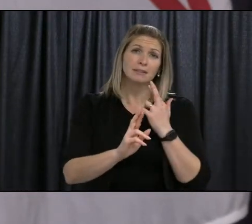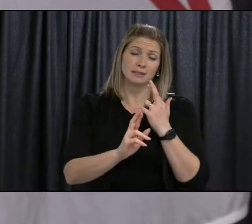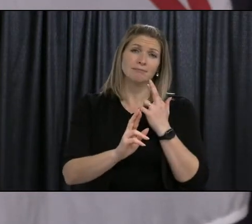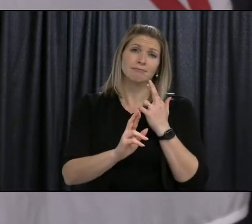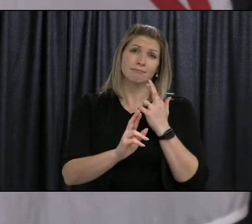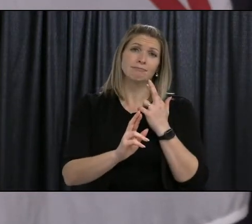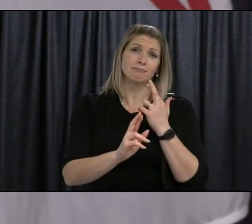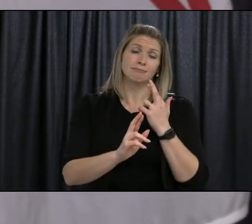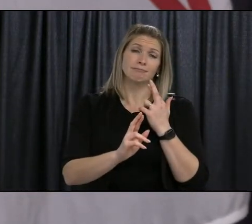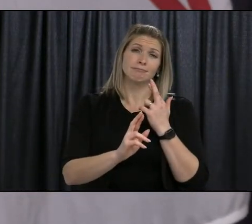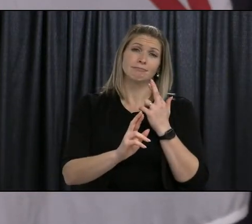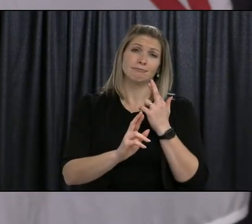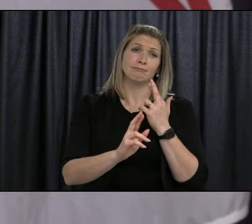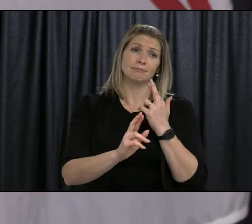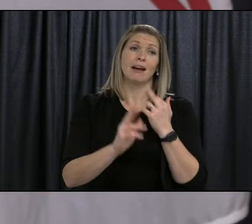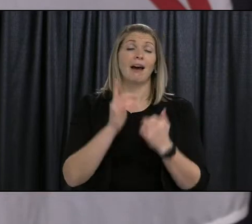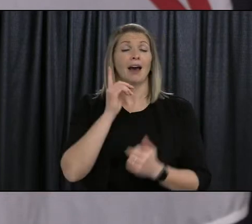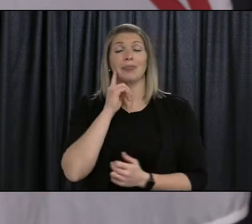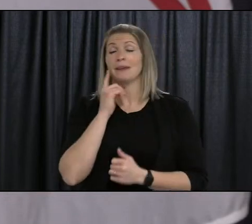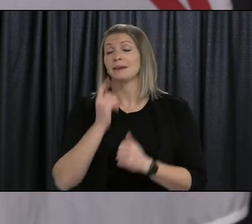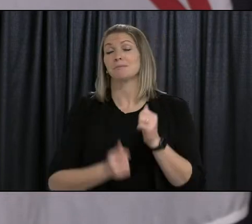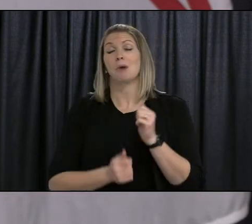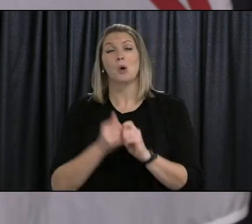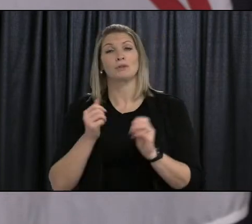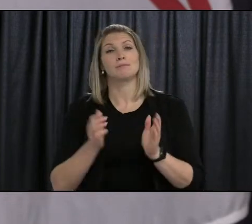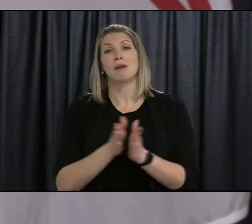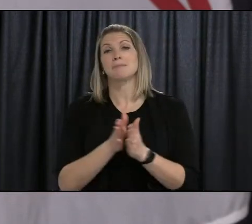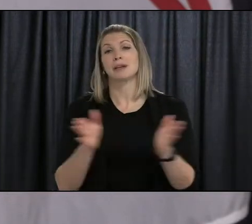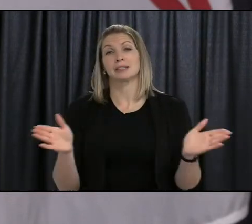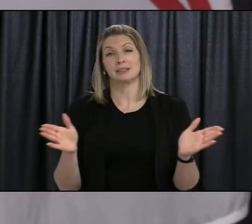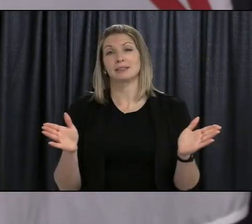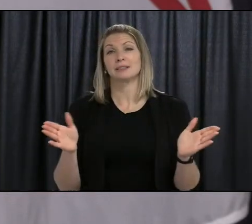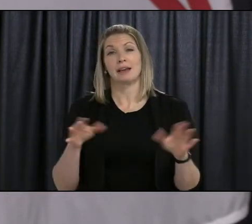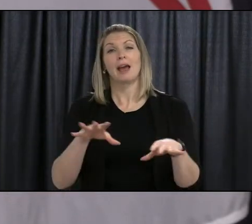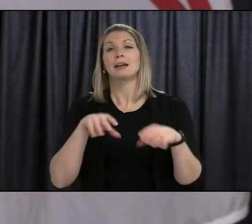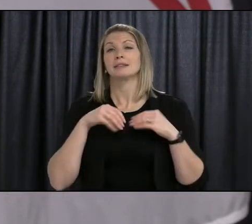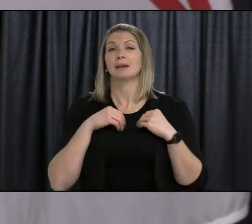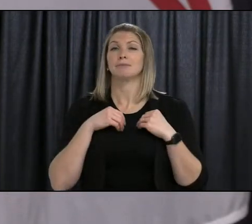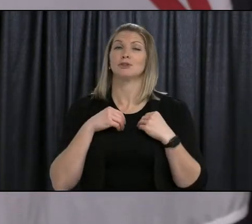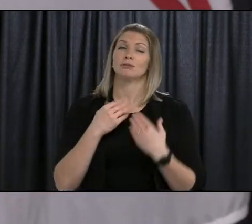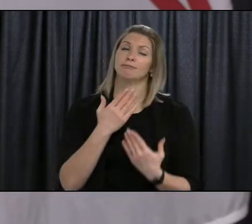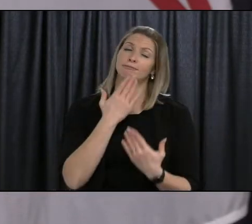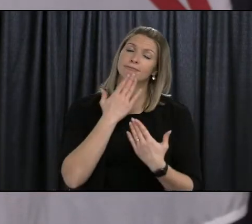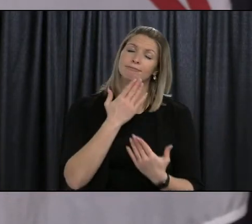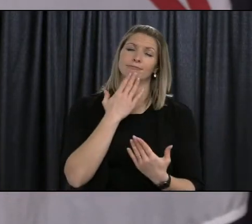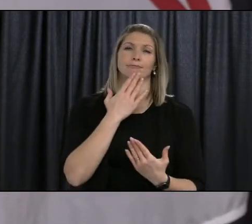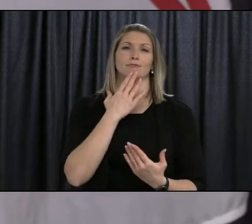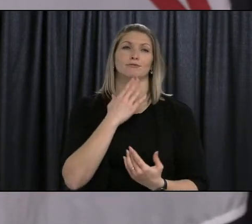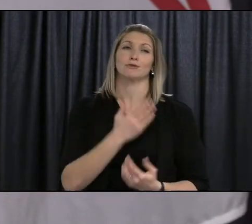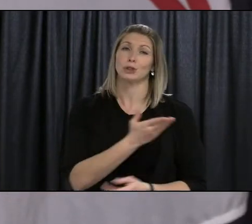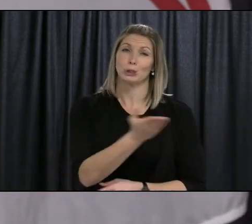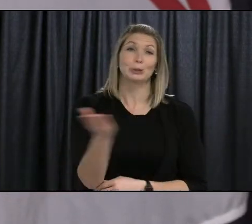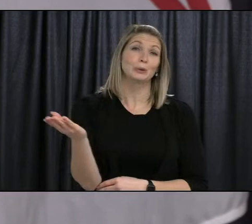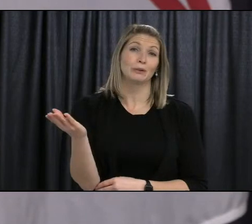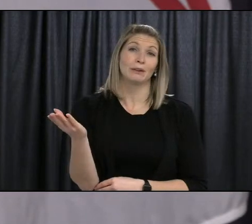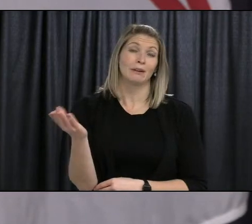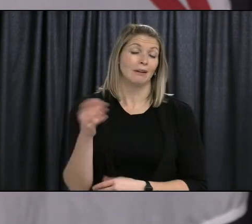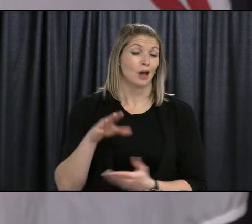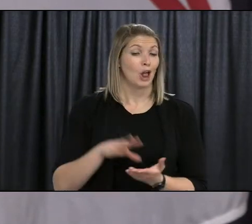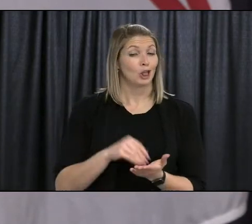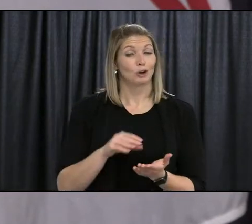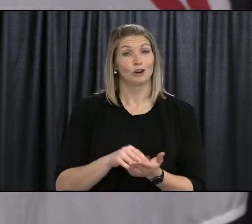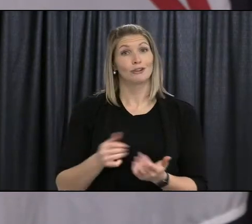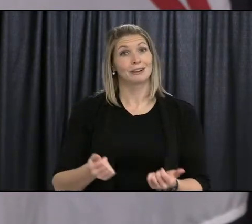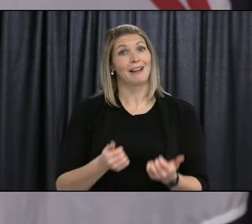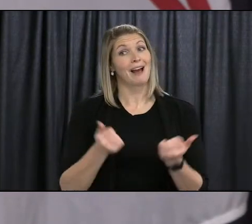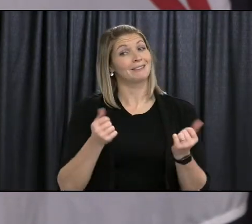and I think the public has responded to that, so I'm very grateful to the public for doing that. And I think we've learned a lot. We continue